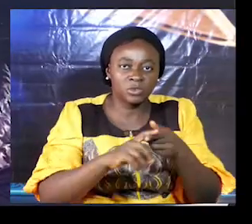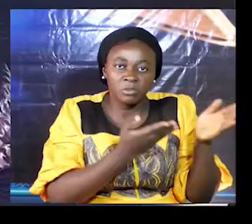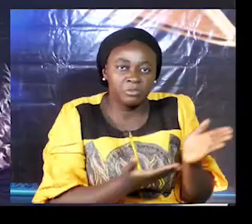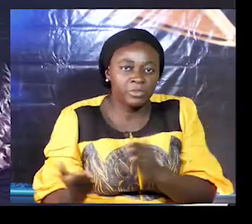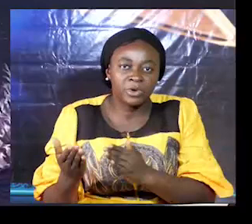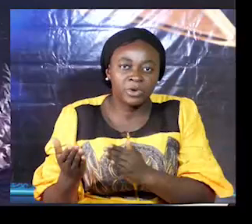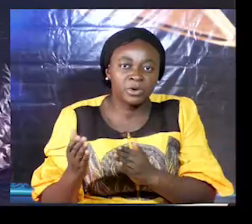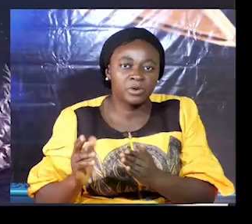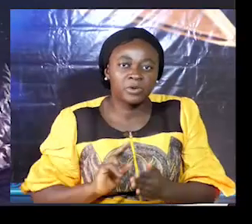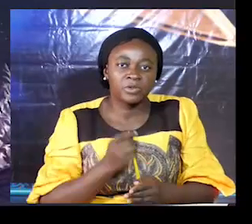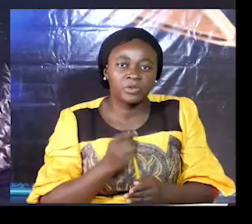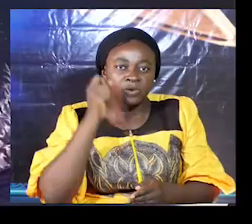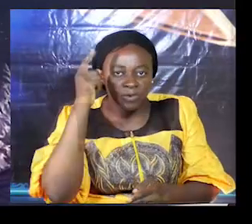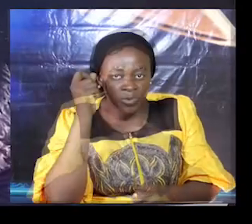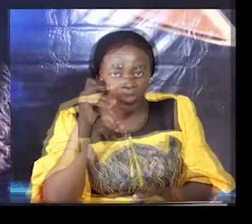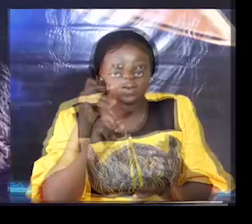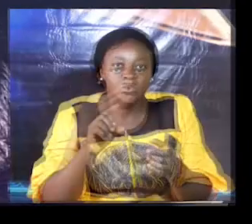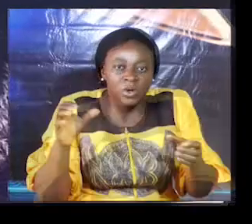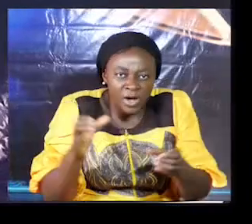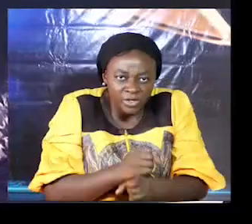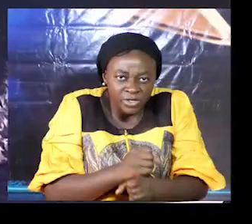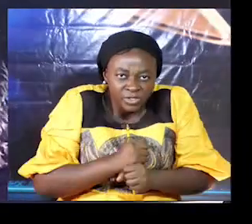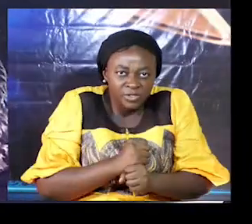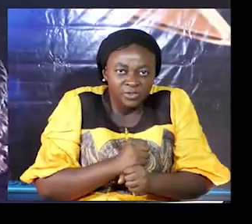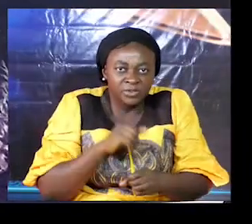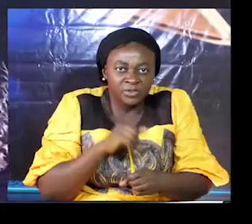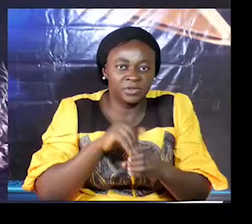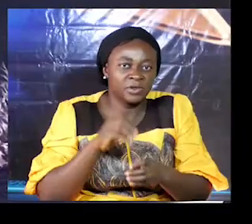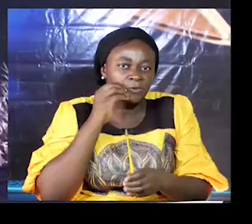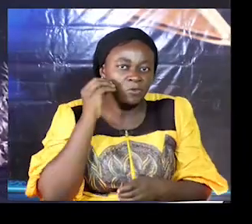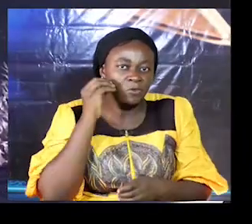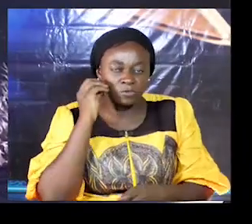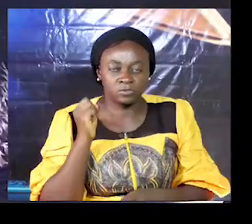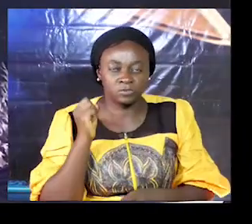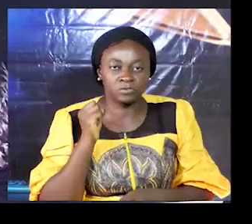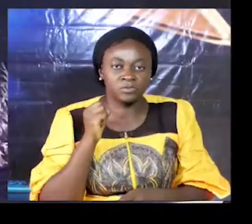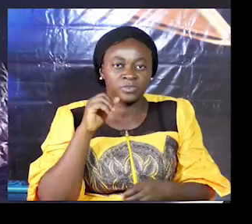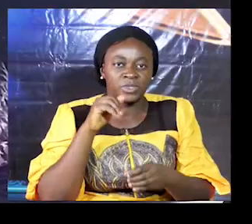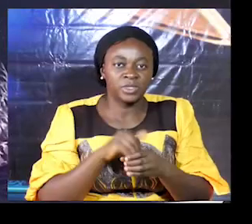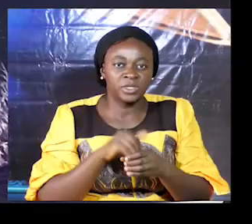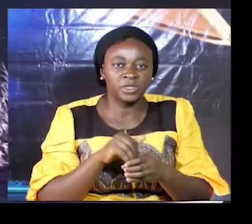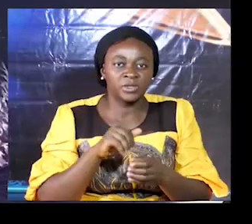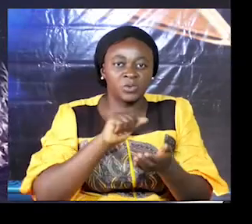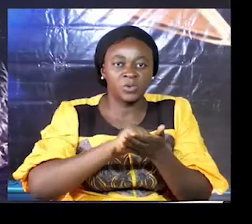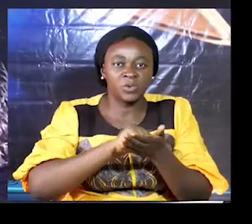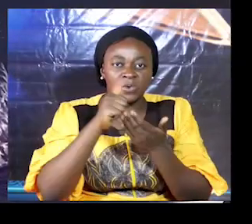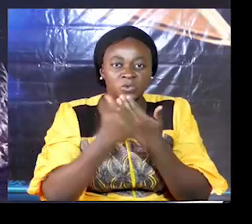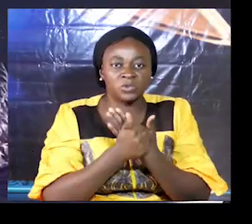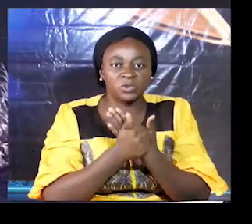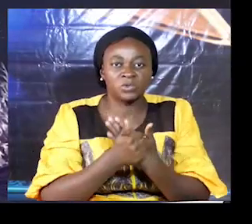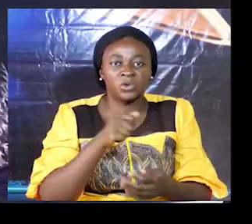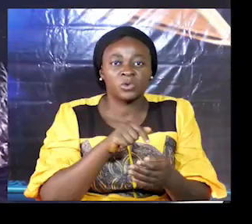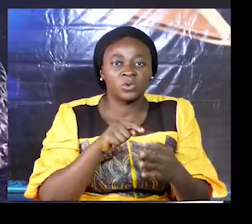what God wants to achieve in your homes. In the August edition, we began to look at the Word of God as